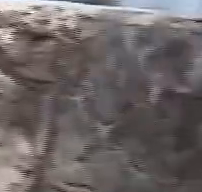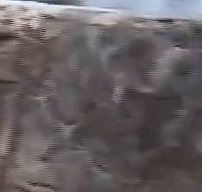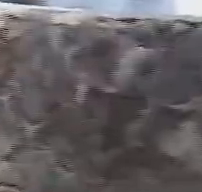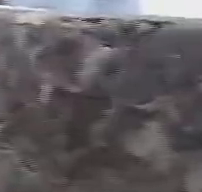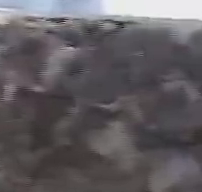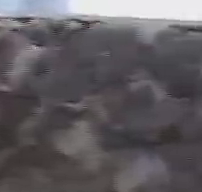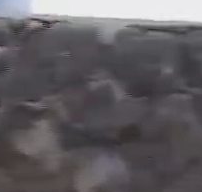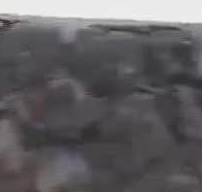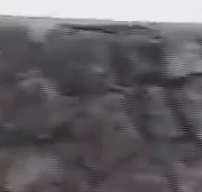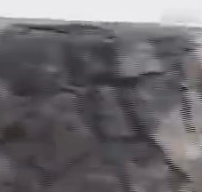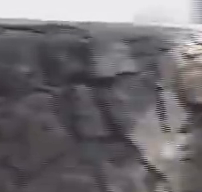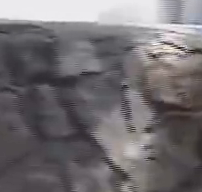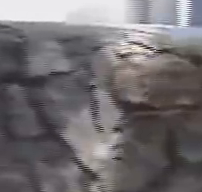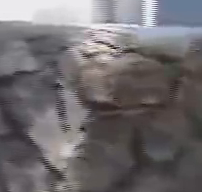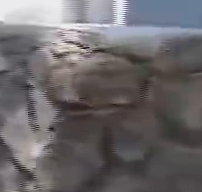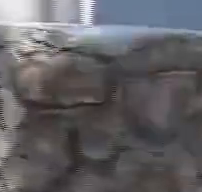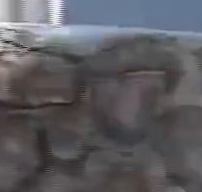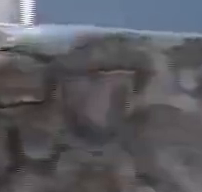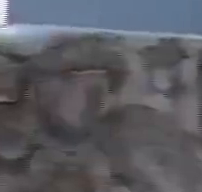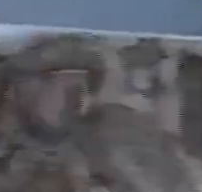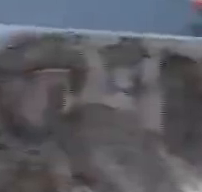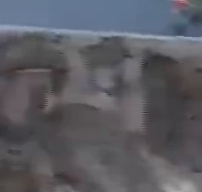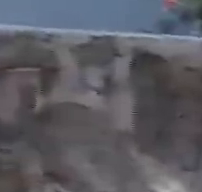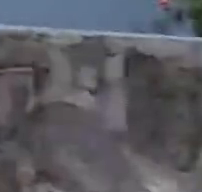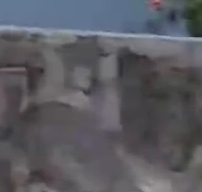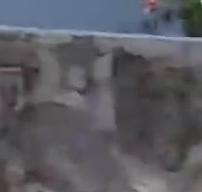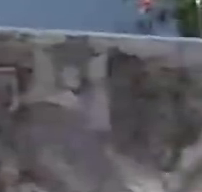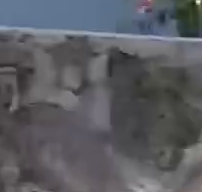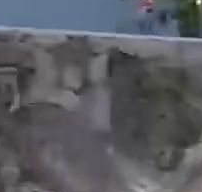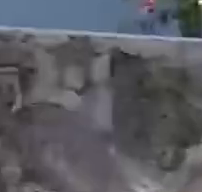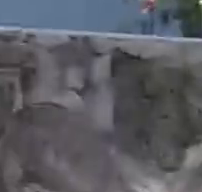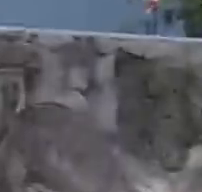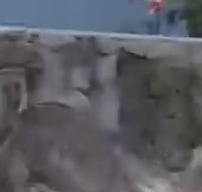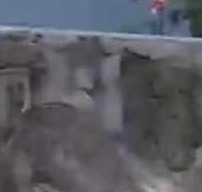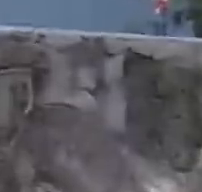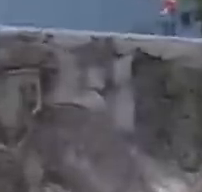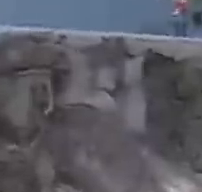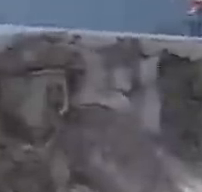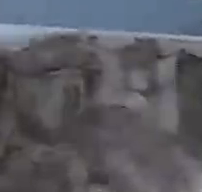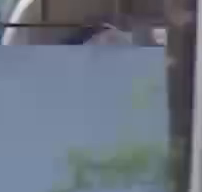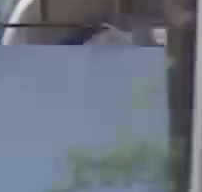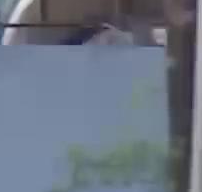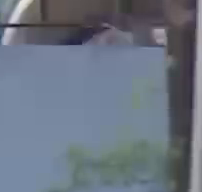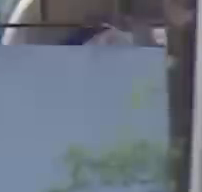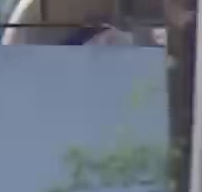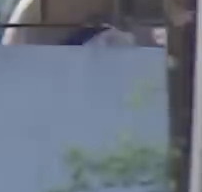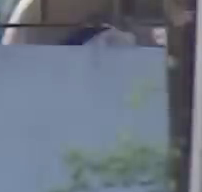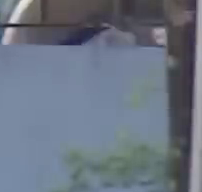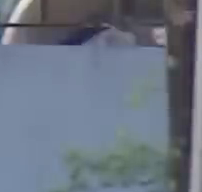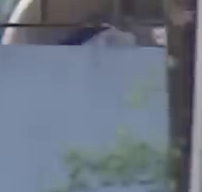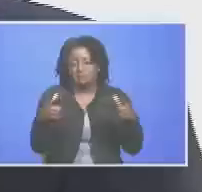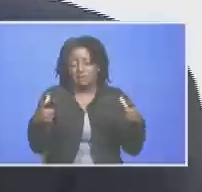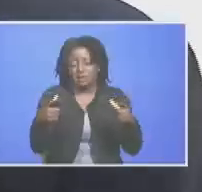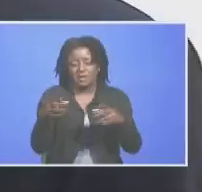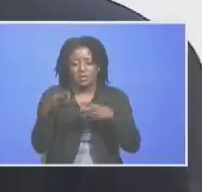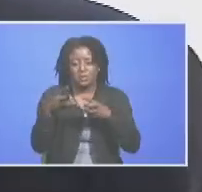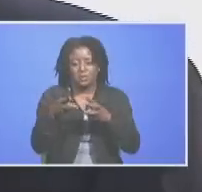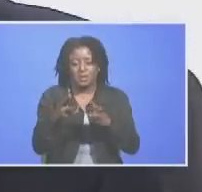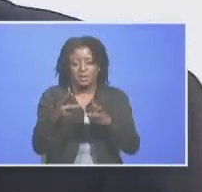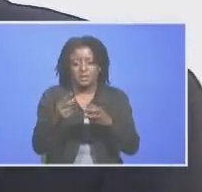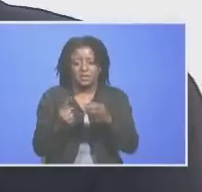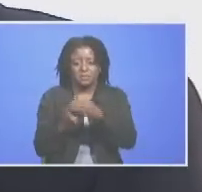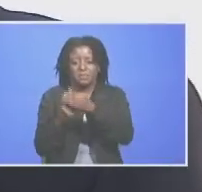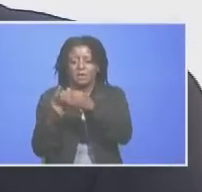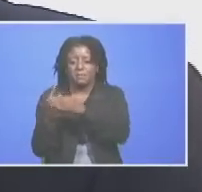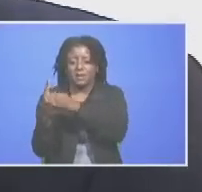Tuesday, the community celebrated the festival's 30th anniversary in a grand way. The pop-up market was